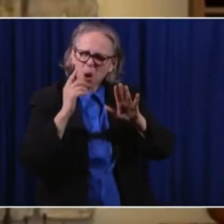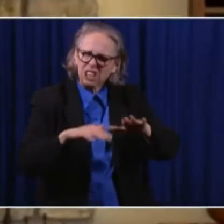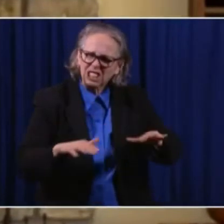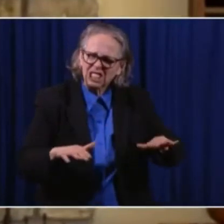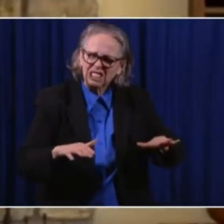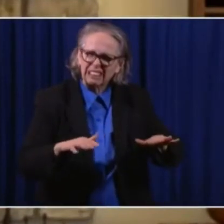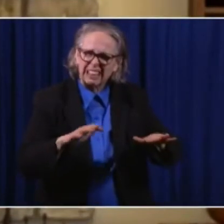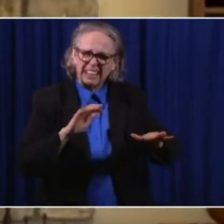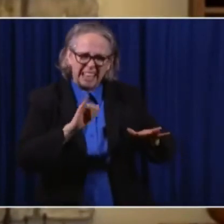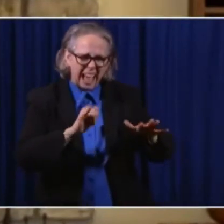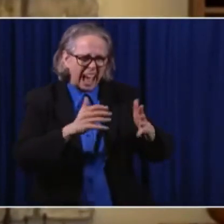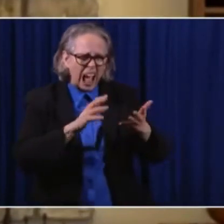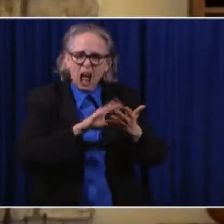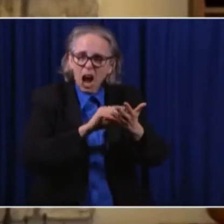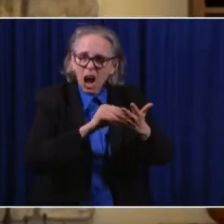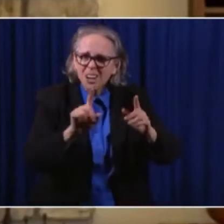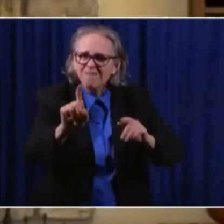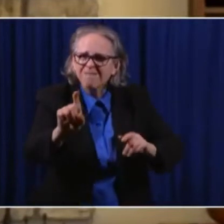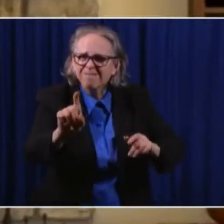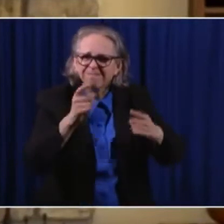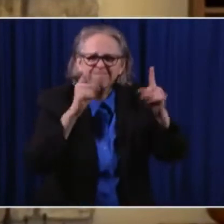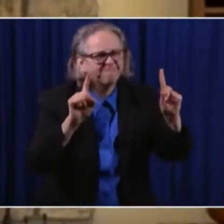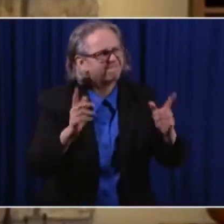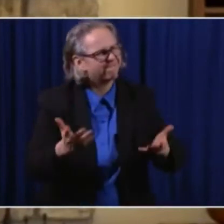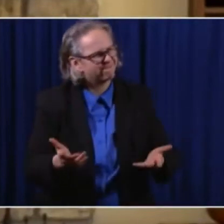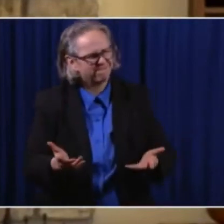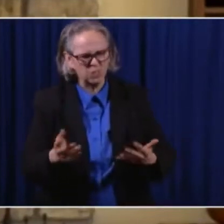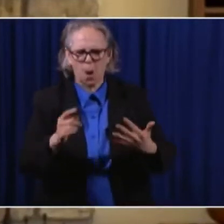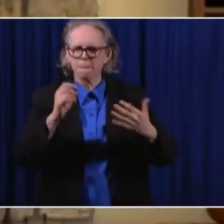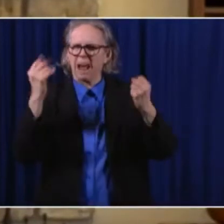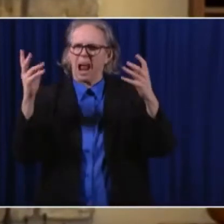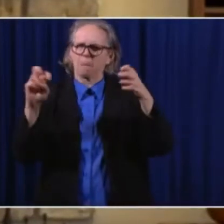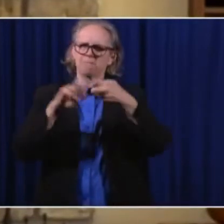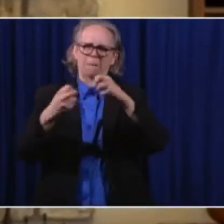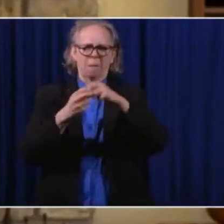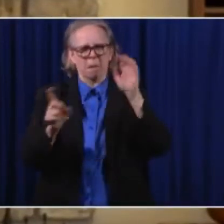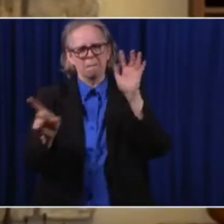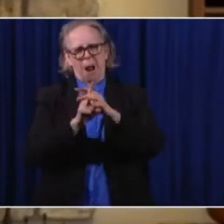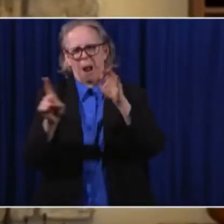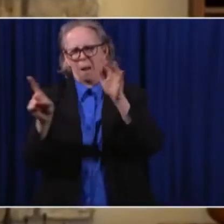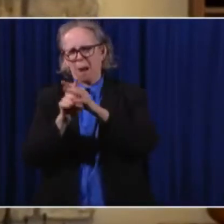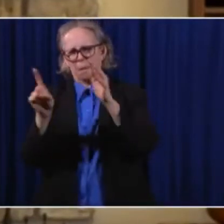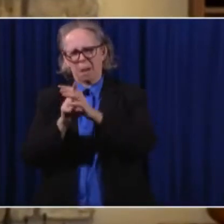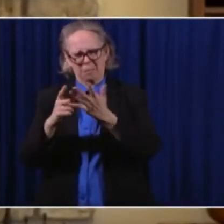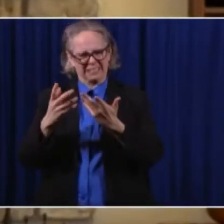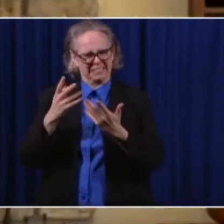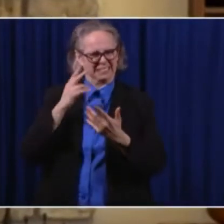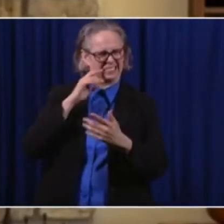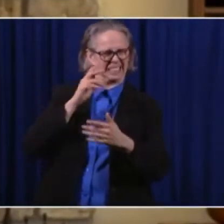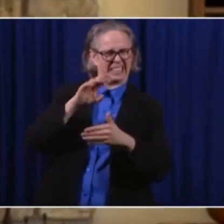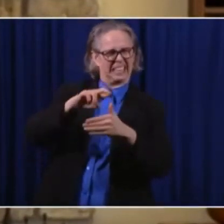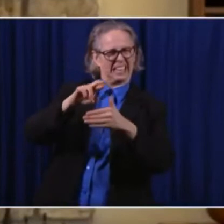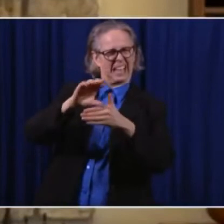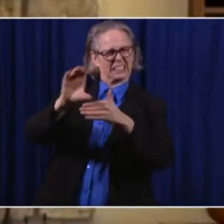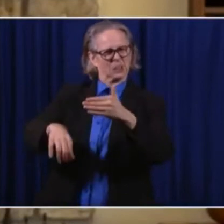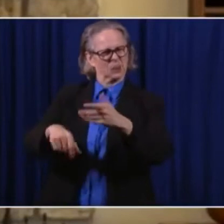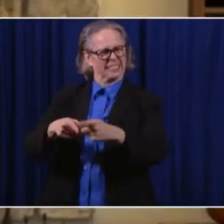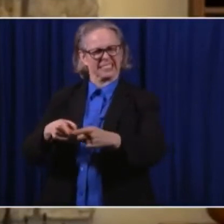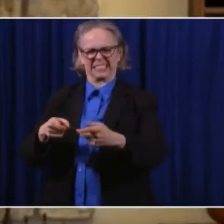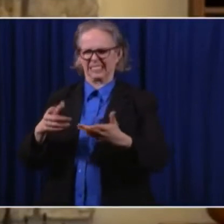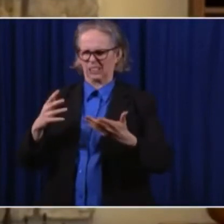remote. All kinds of consequences. We saw when we looked